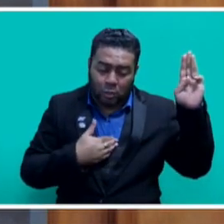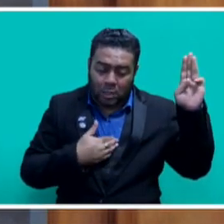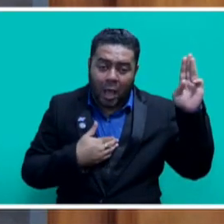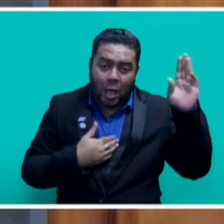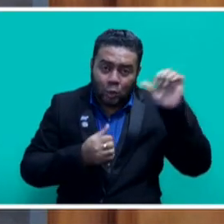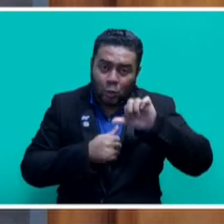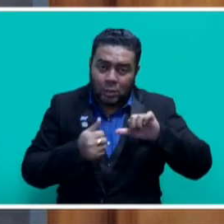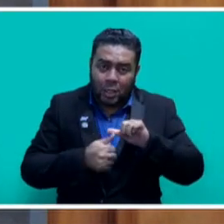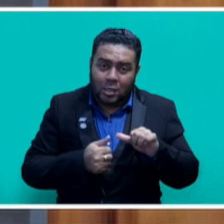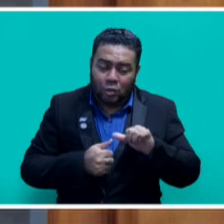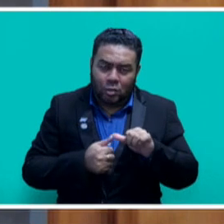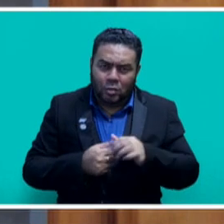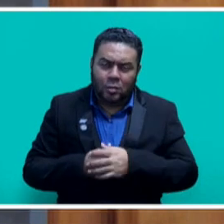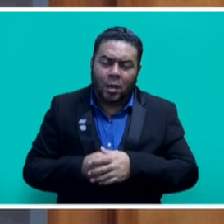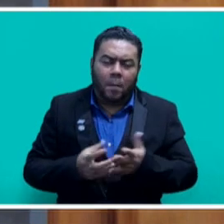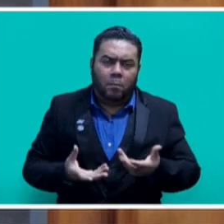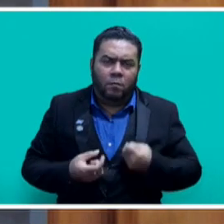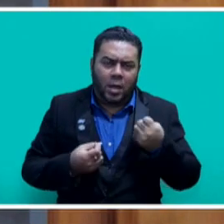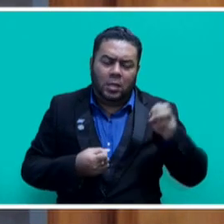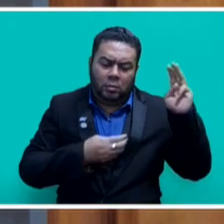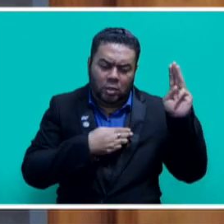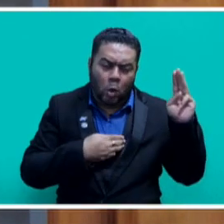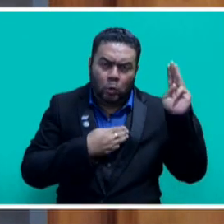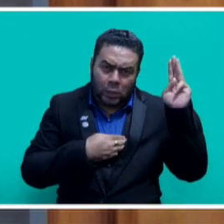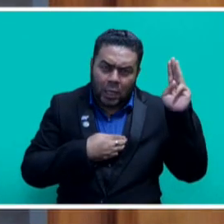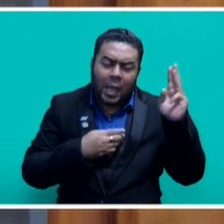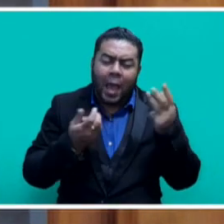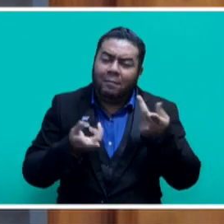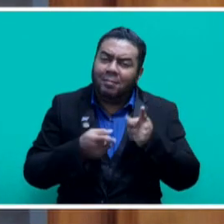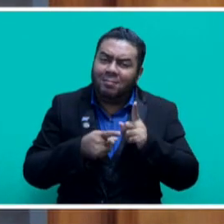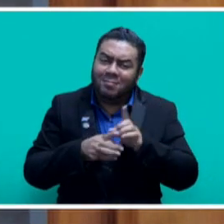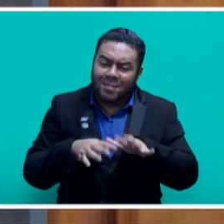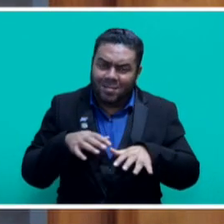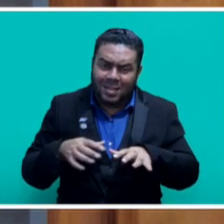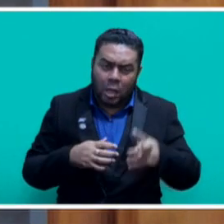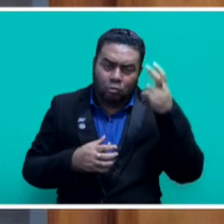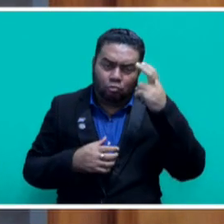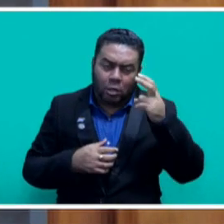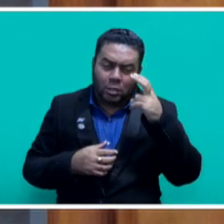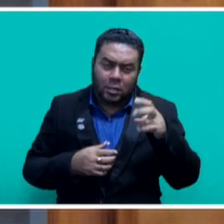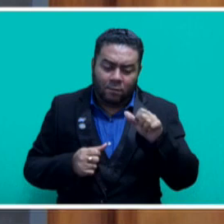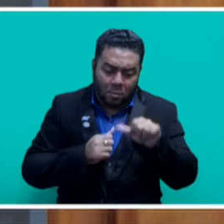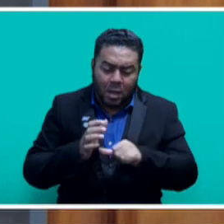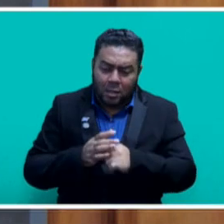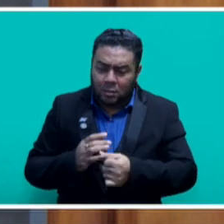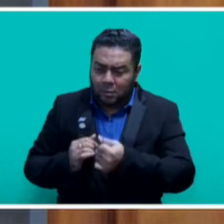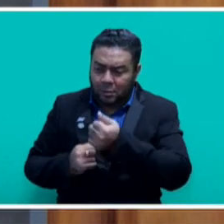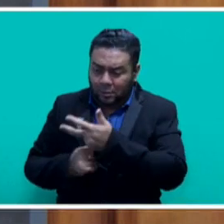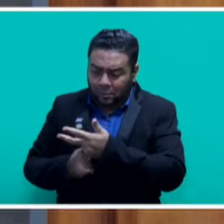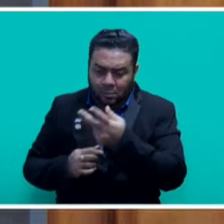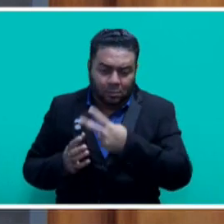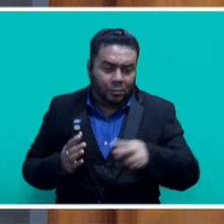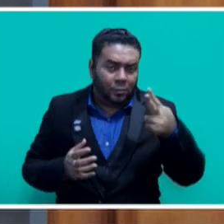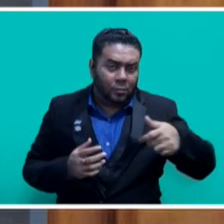role in providing scouting activities and training to our individual aged from 8 to 26